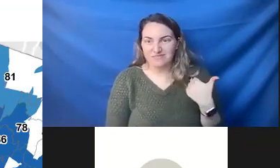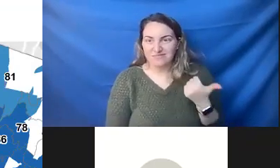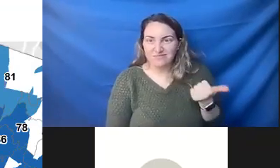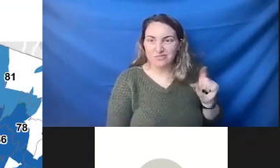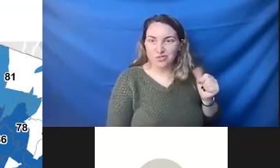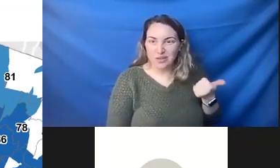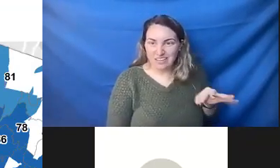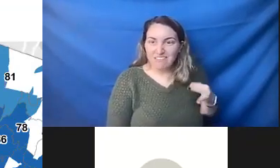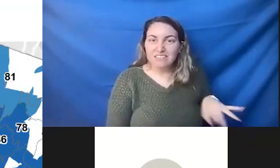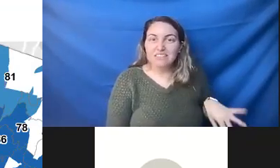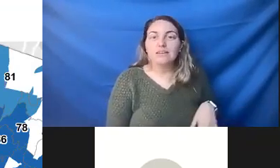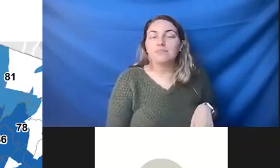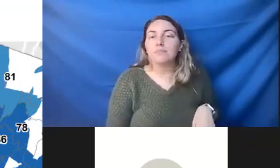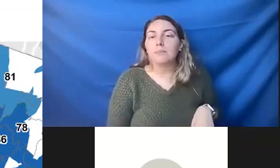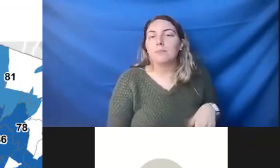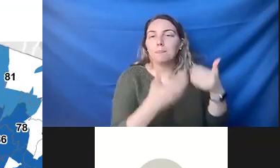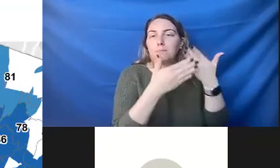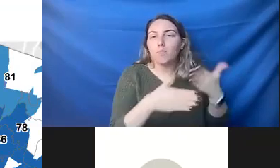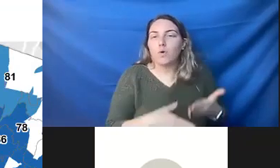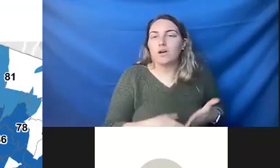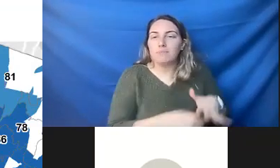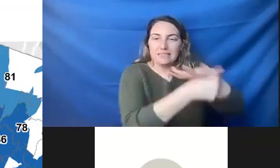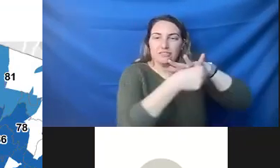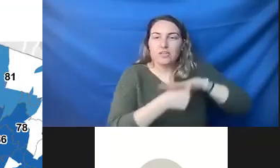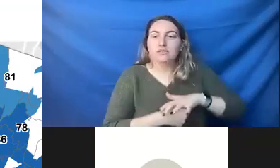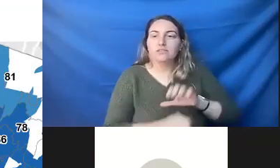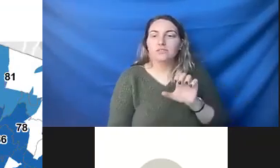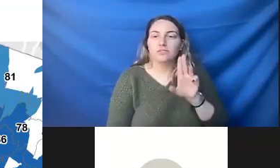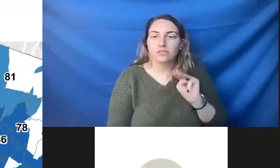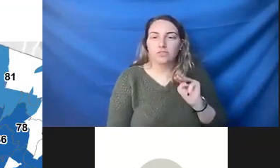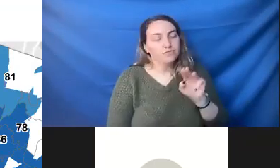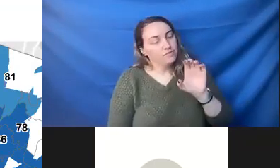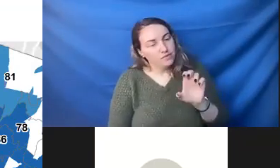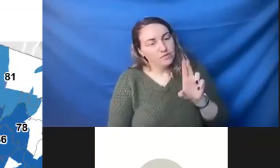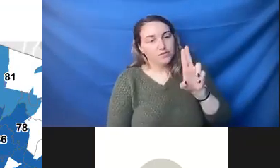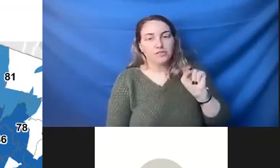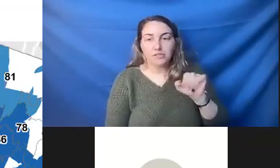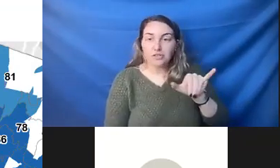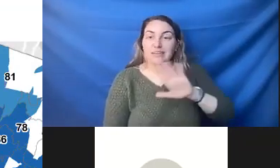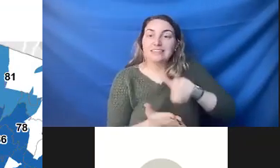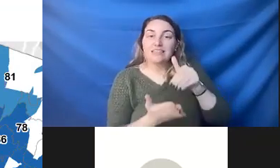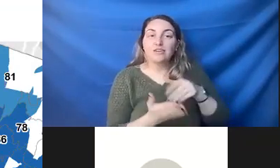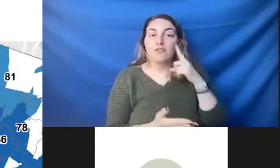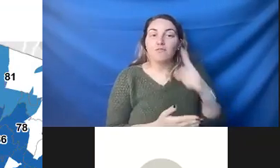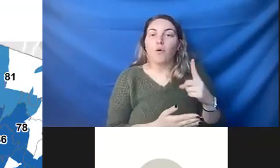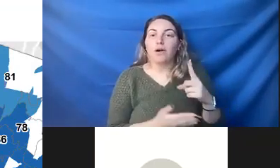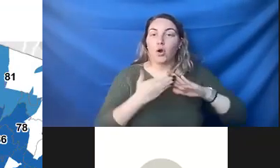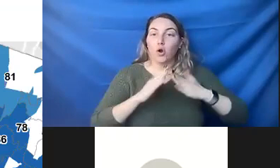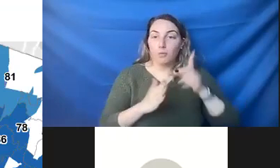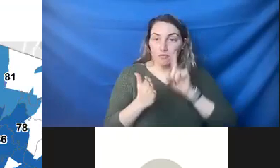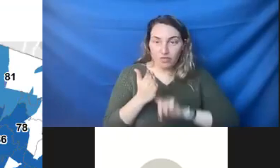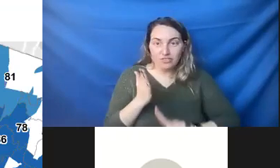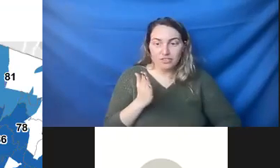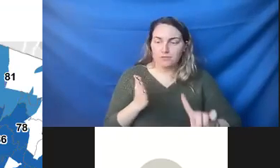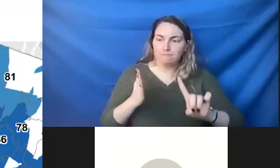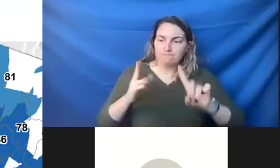by assembly district. This analysis was done by the CUNY Center for Urban Research, so we're really thankful that they were able to give this to us. And the